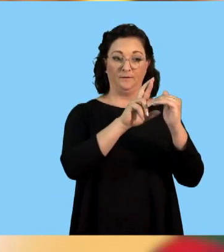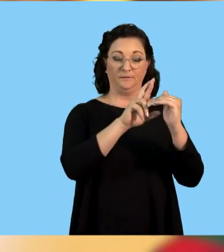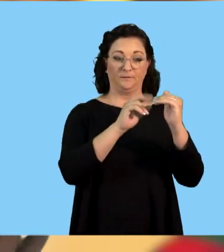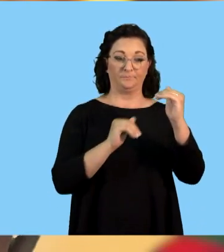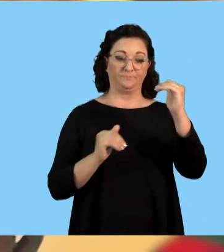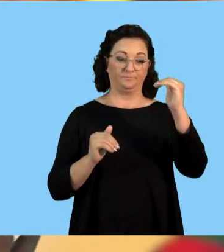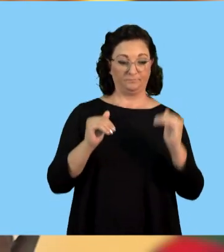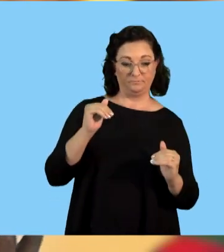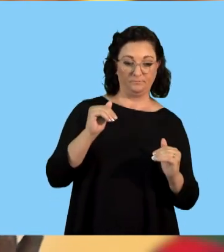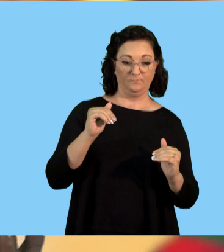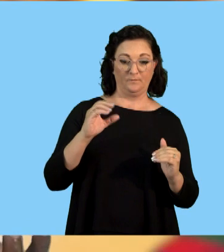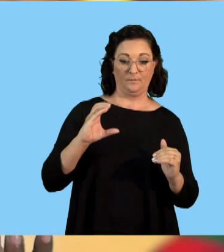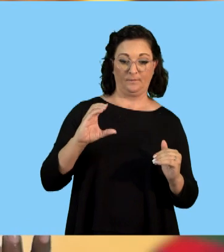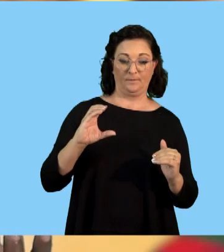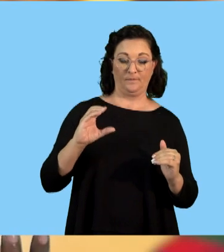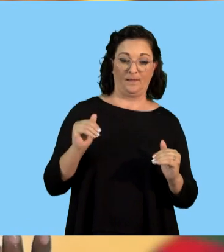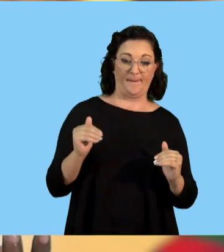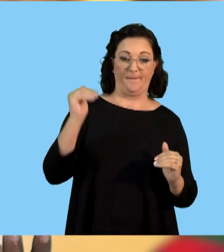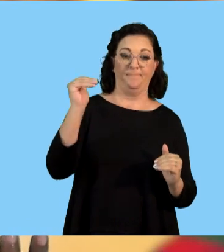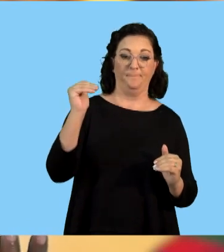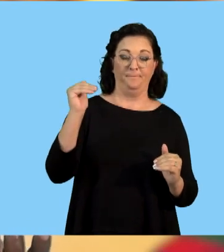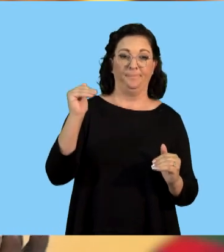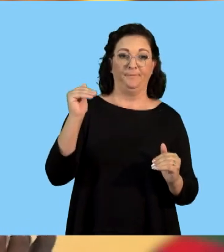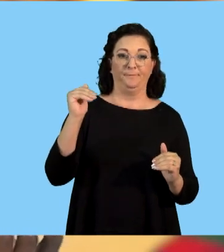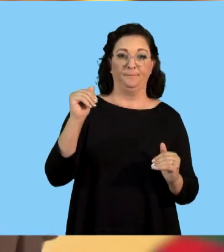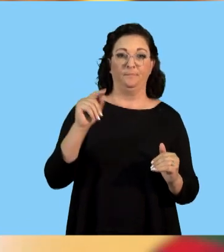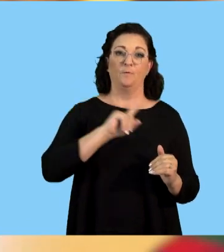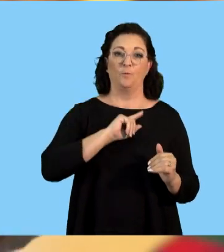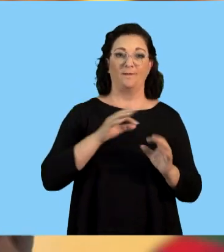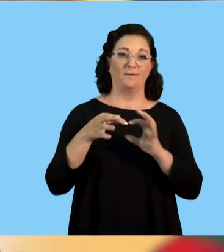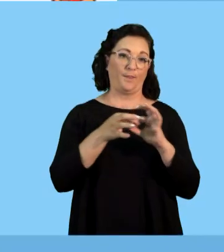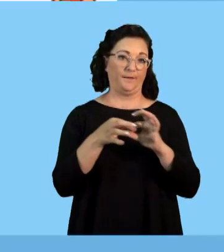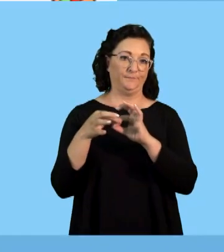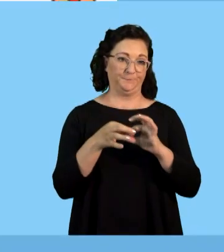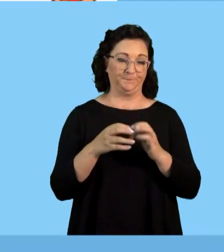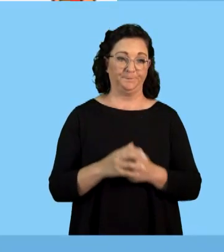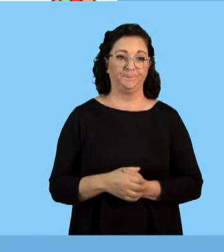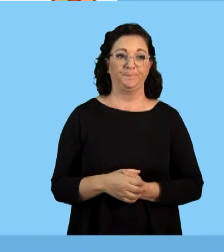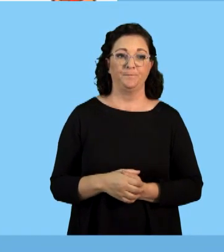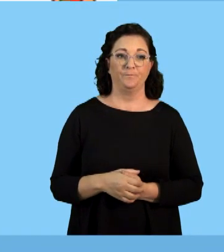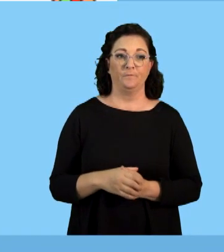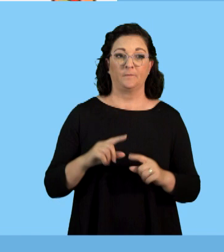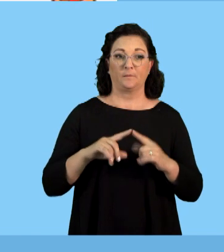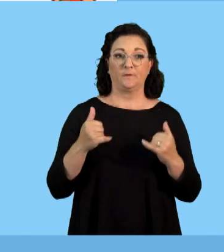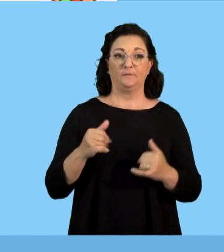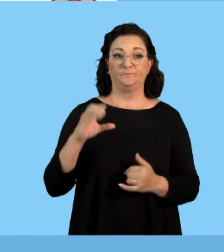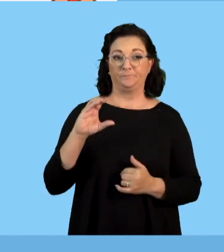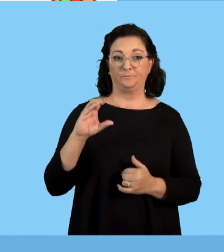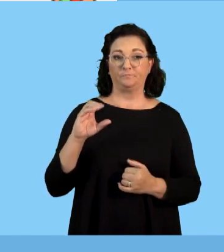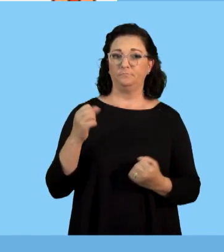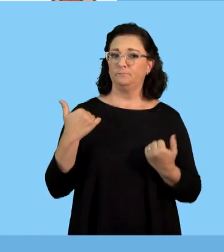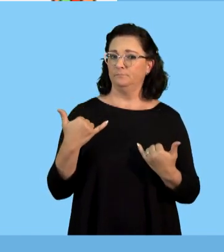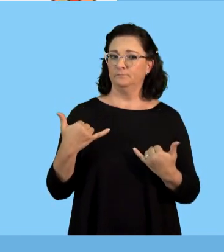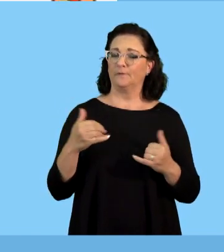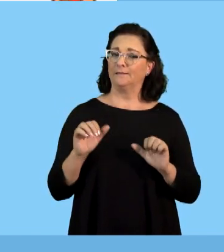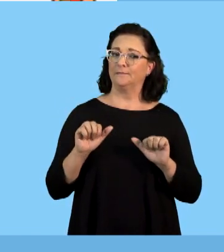going to decrease. However, the current strength is going to increase because of that relationship. So we're saying that the